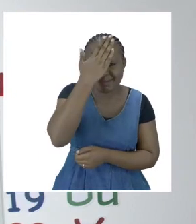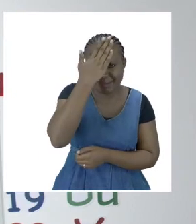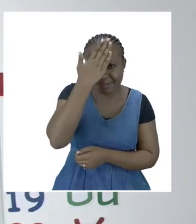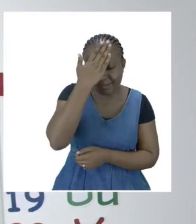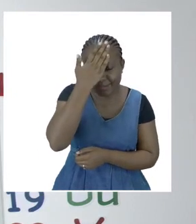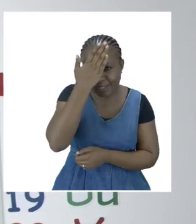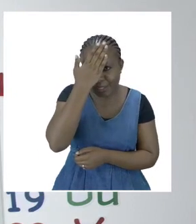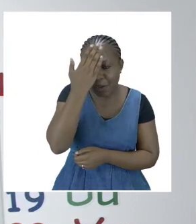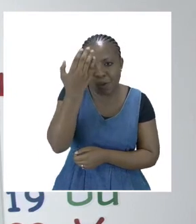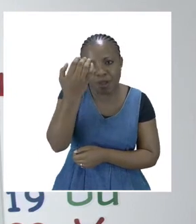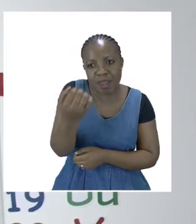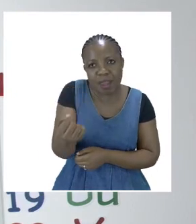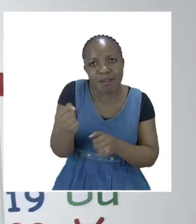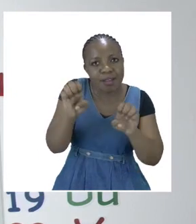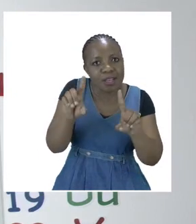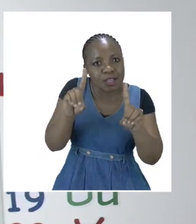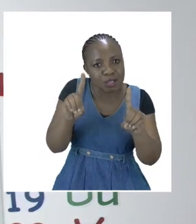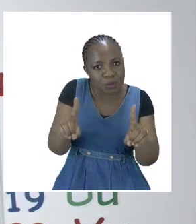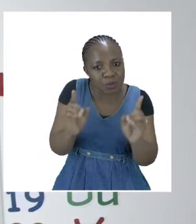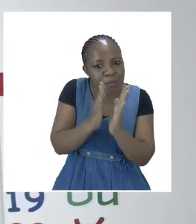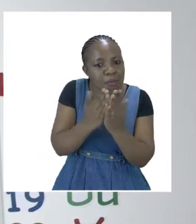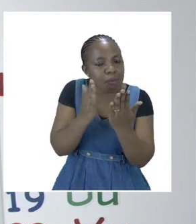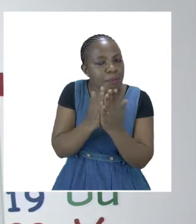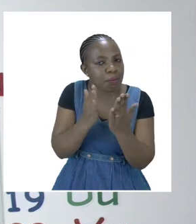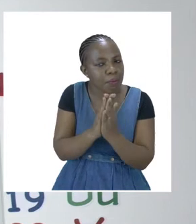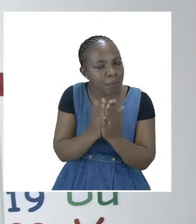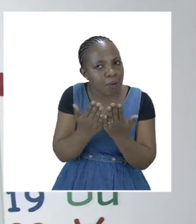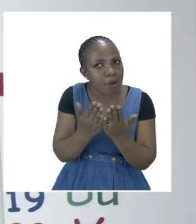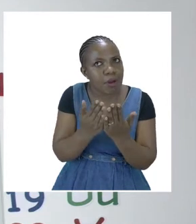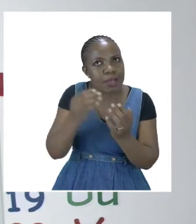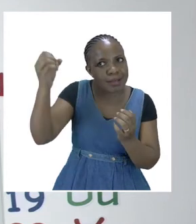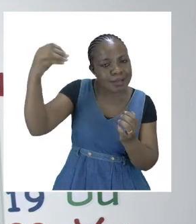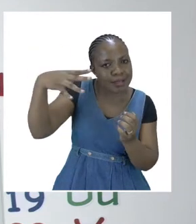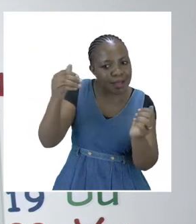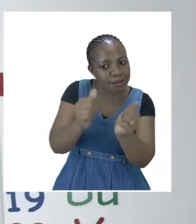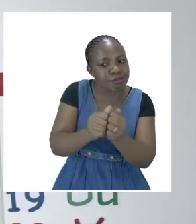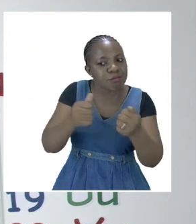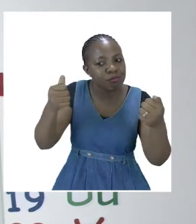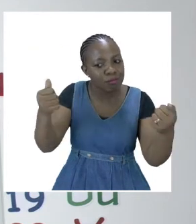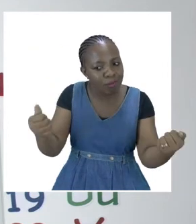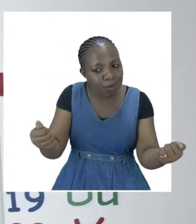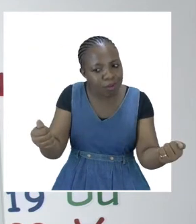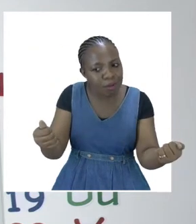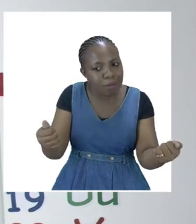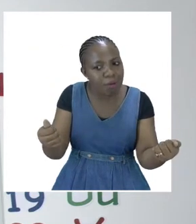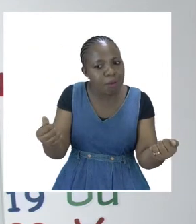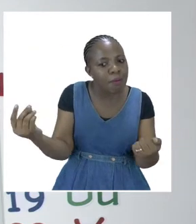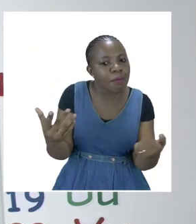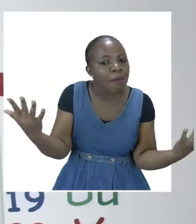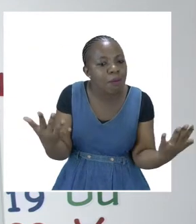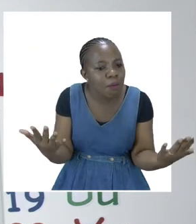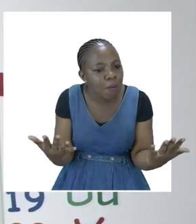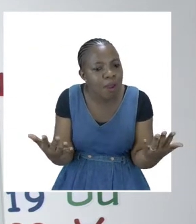booklet in our daily newspaper, street sales, or at your school every Monday